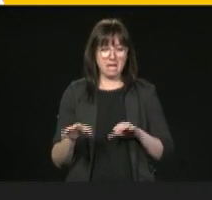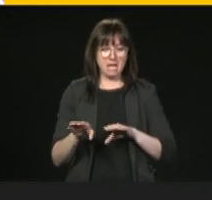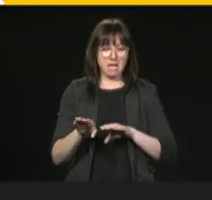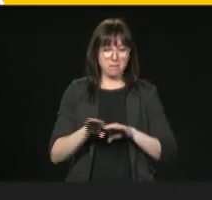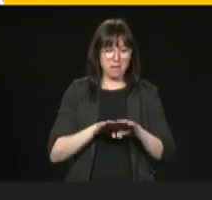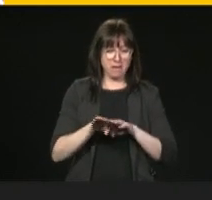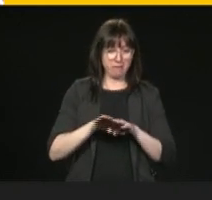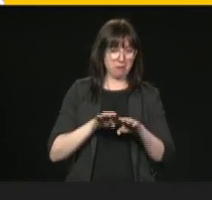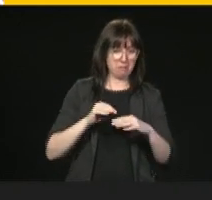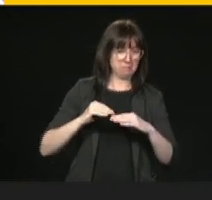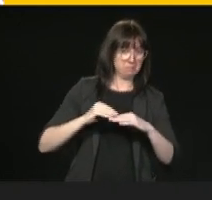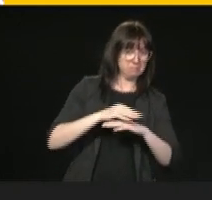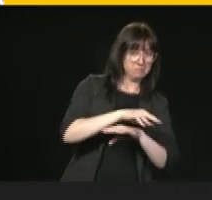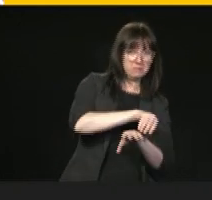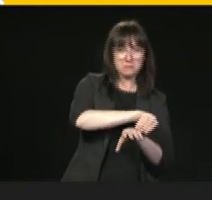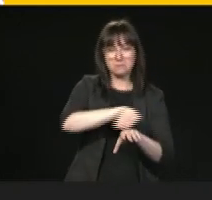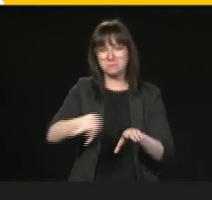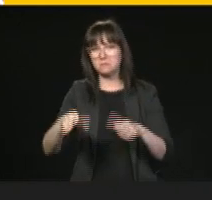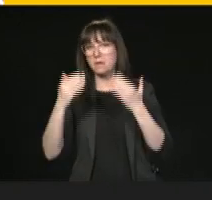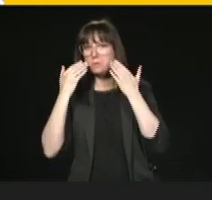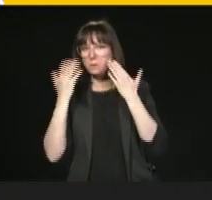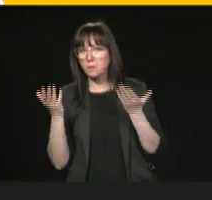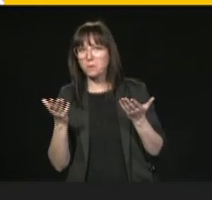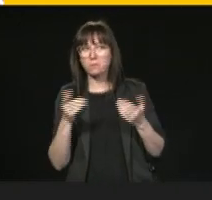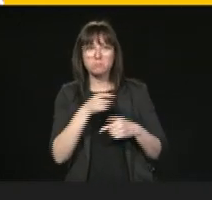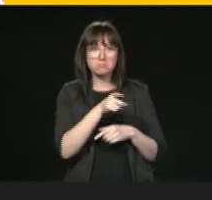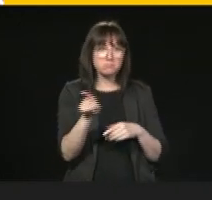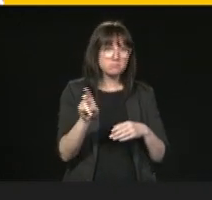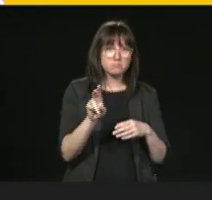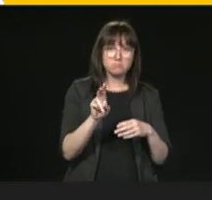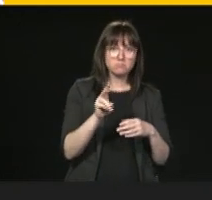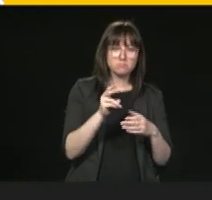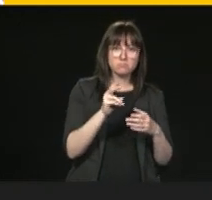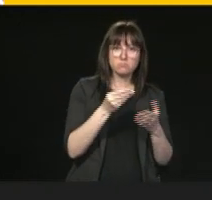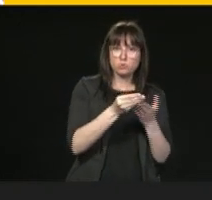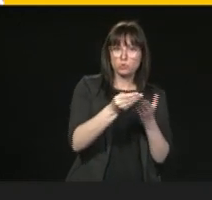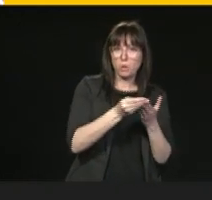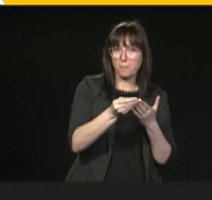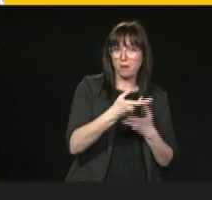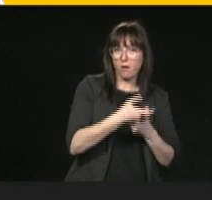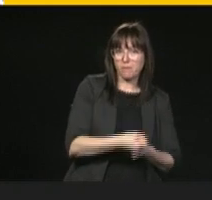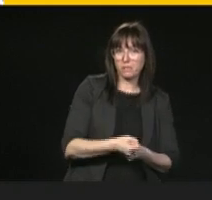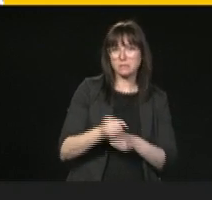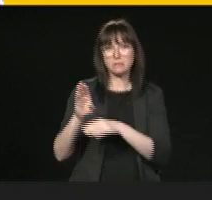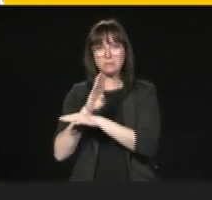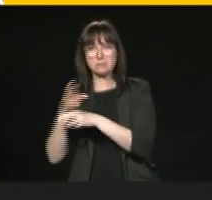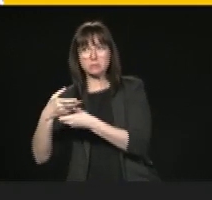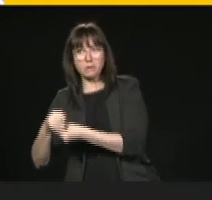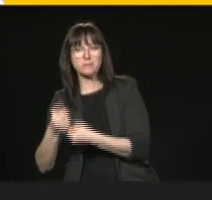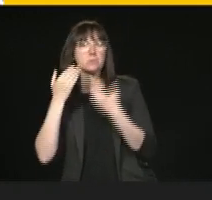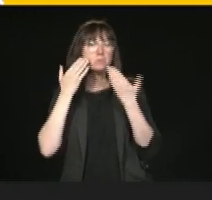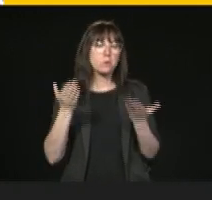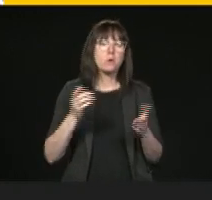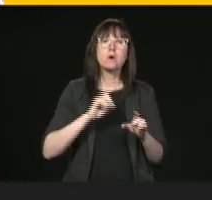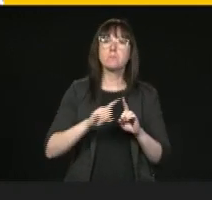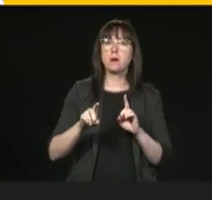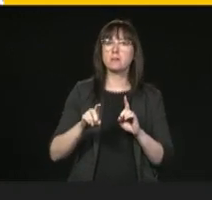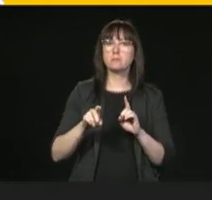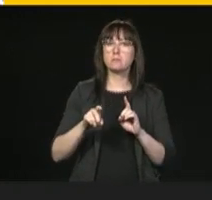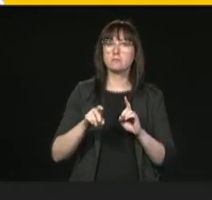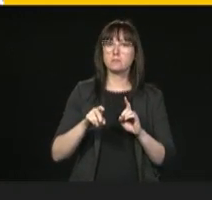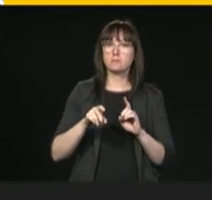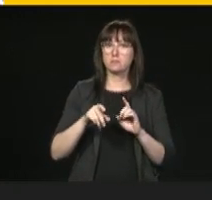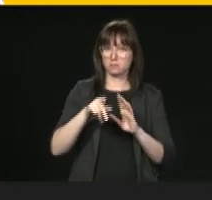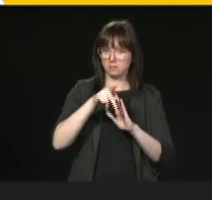consumer confidence and business confidence, what matters there is, are the policies buttressing that confidence? And this is what you're seeing,